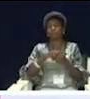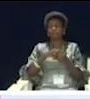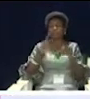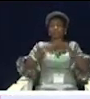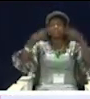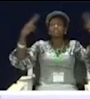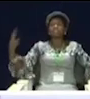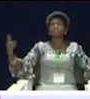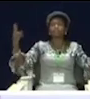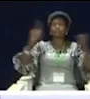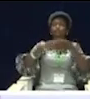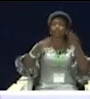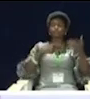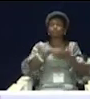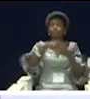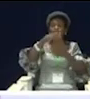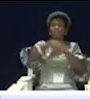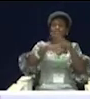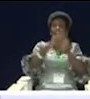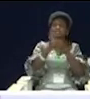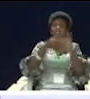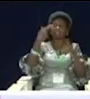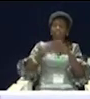reveal to me tonight.